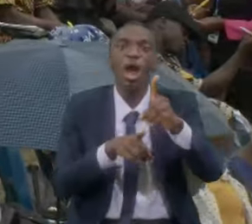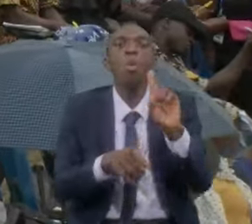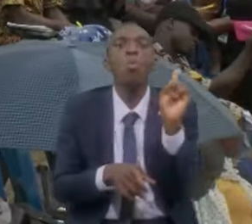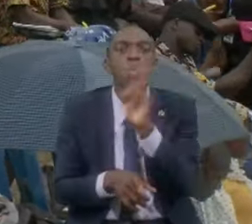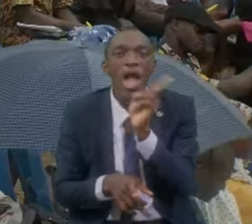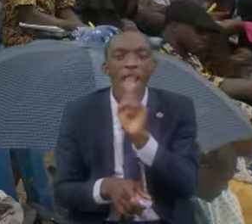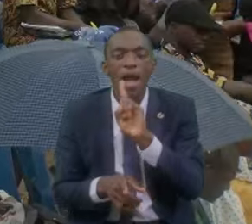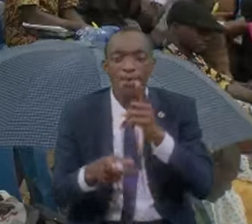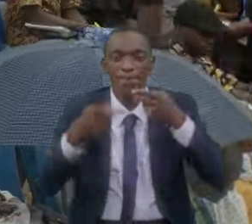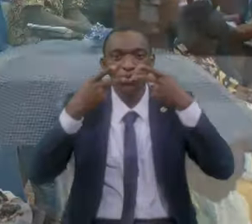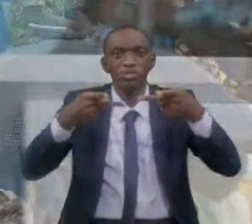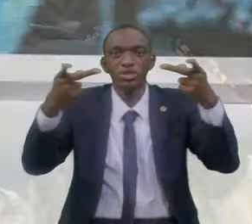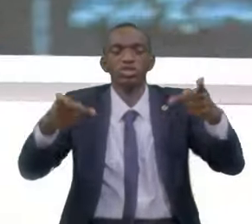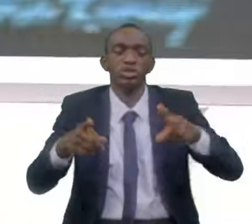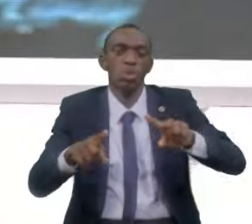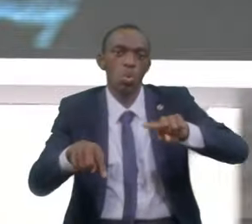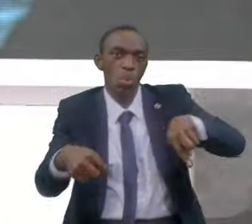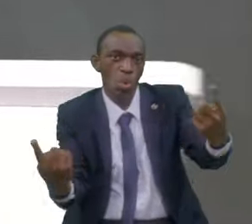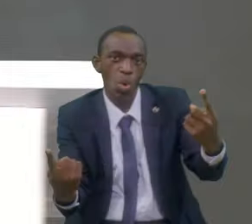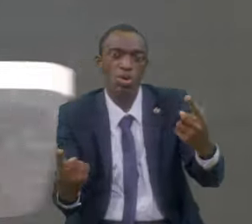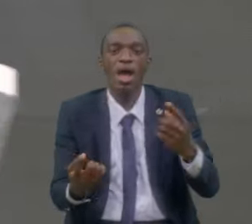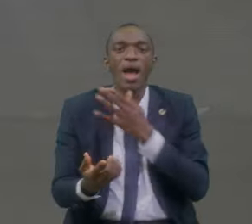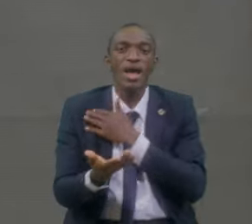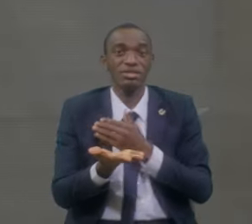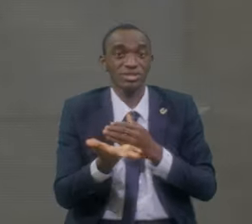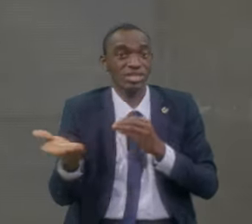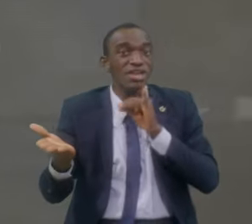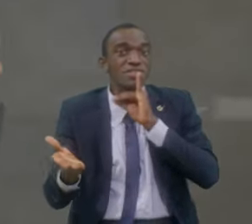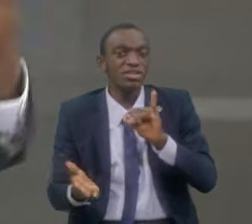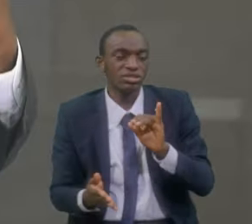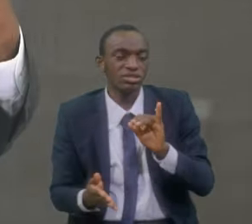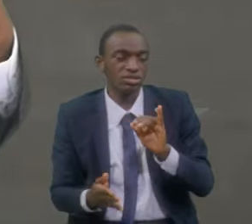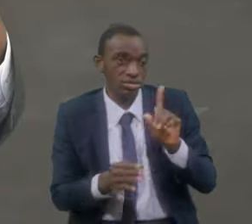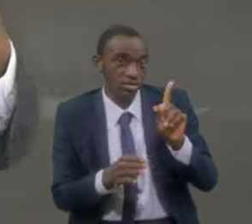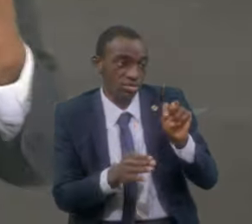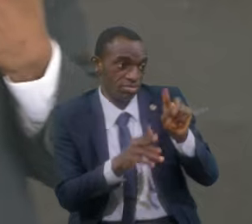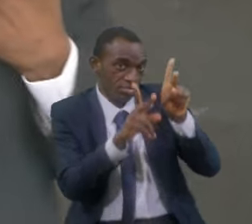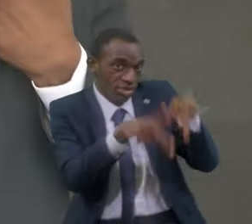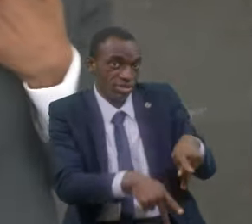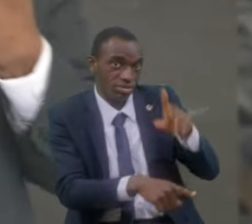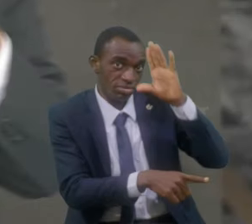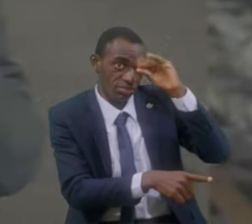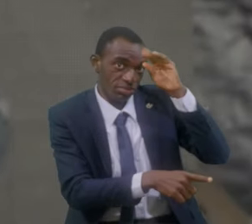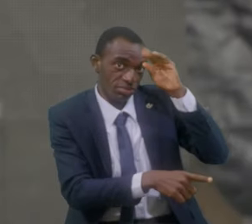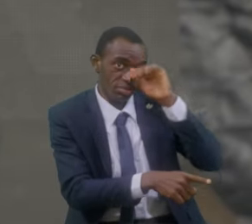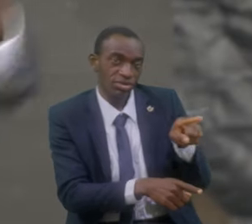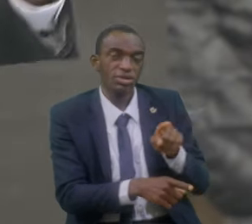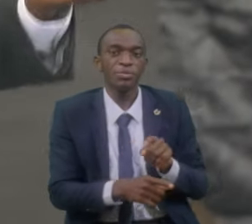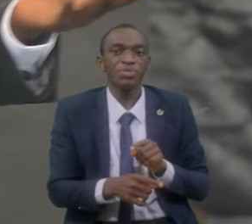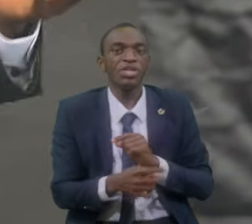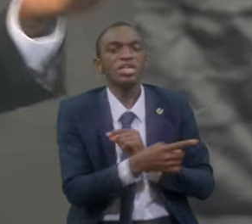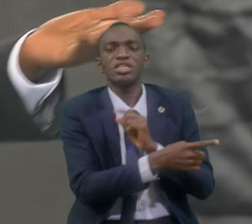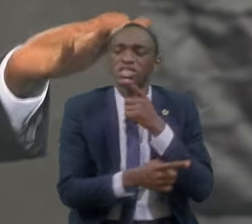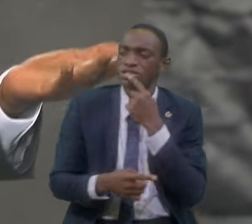And there is Mr. Big Man. And he says, people like me, if